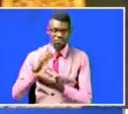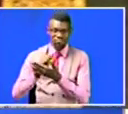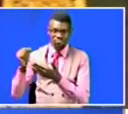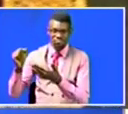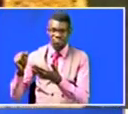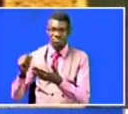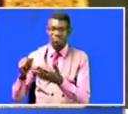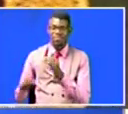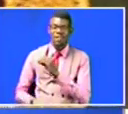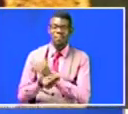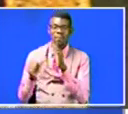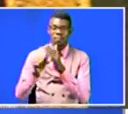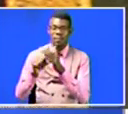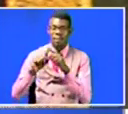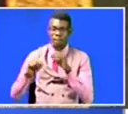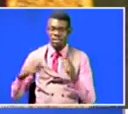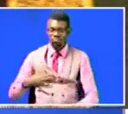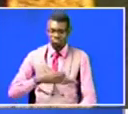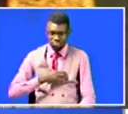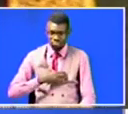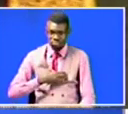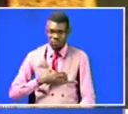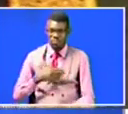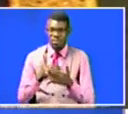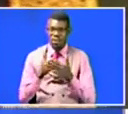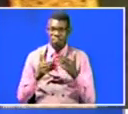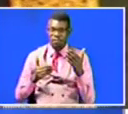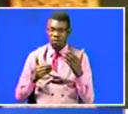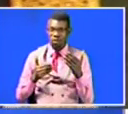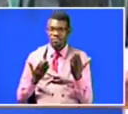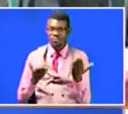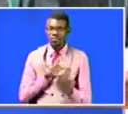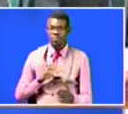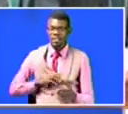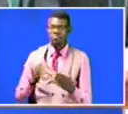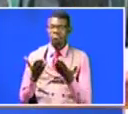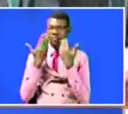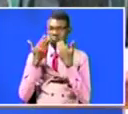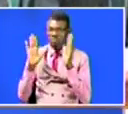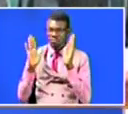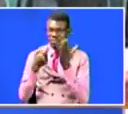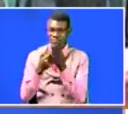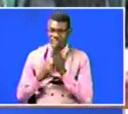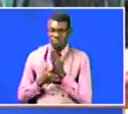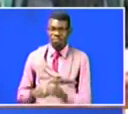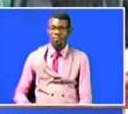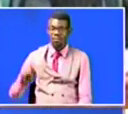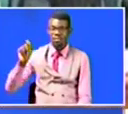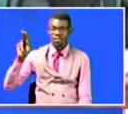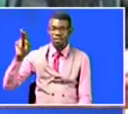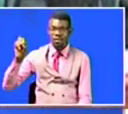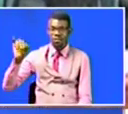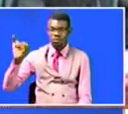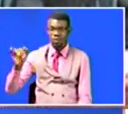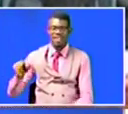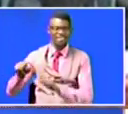but proceeded on retirement before the tribunal could conclude its sittings. At the time, Tunoi blamed his woes on